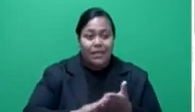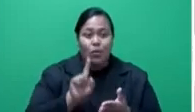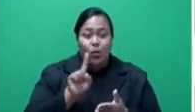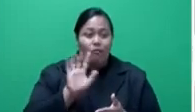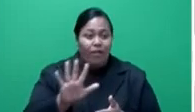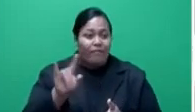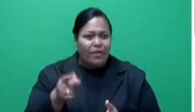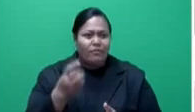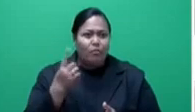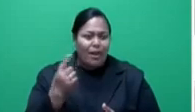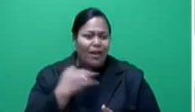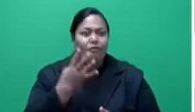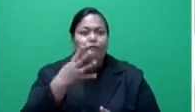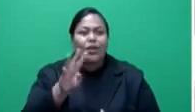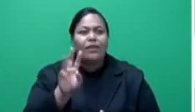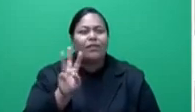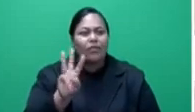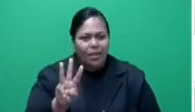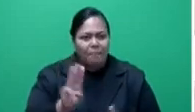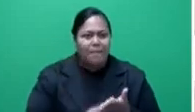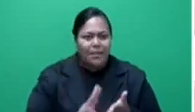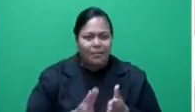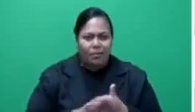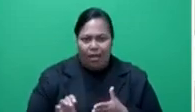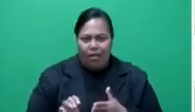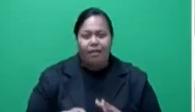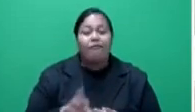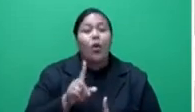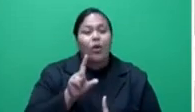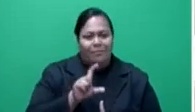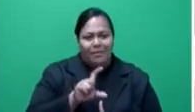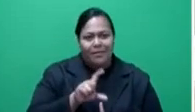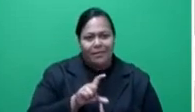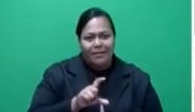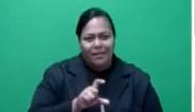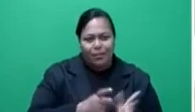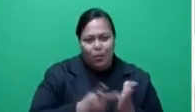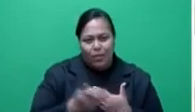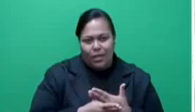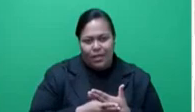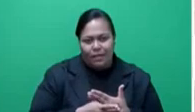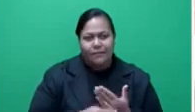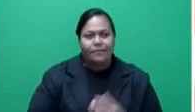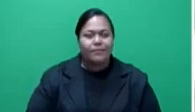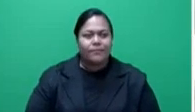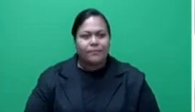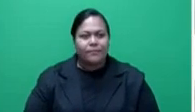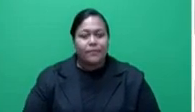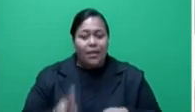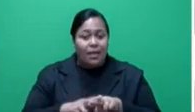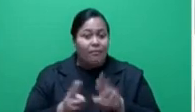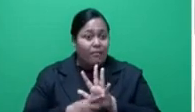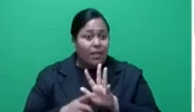$66,554,143 million, sir. Mr. Speaker, sir, of course that's not the only revenue they get, because FNU, as we know, is a completely government,